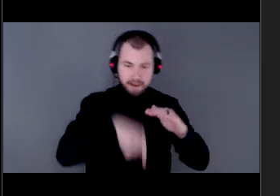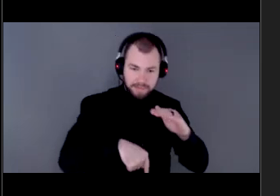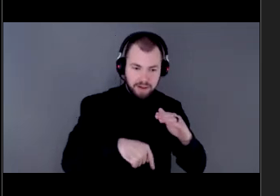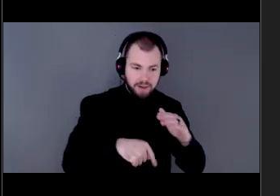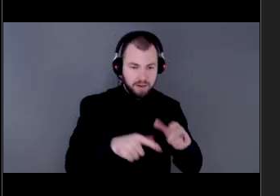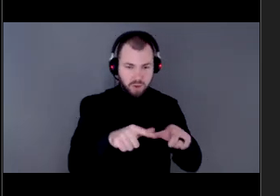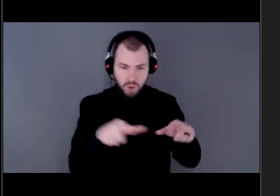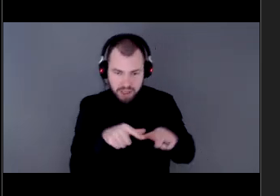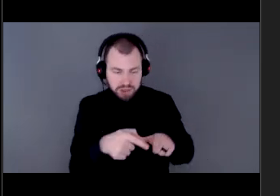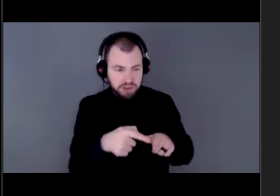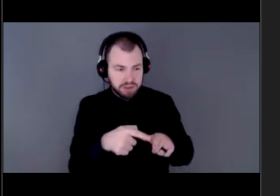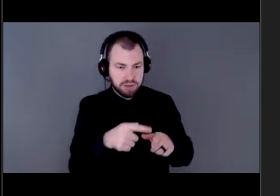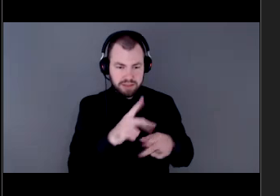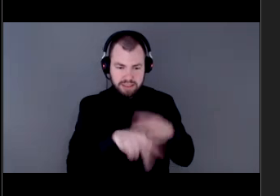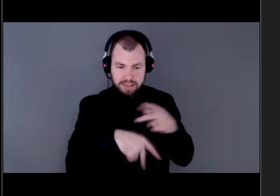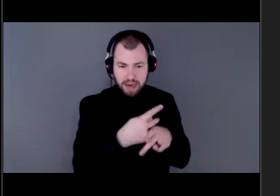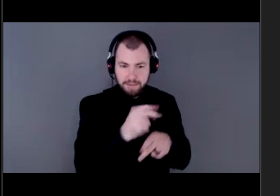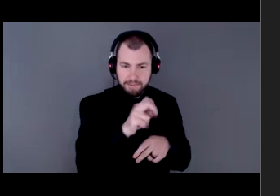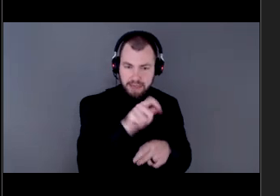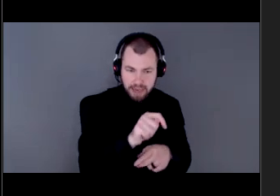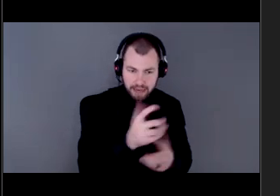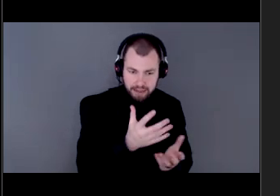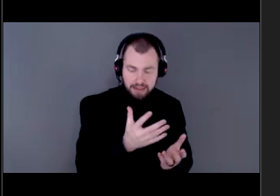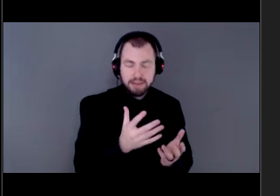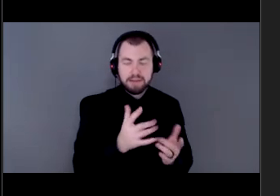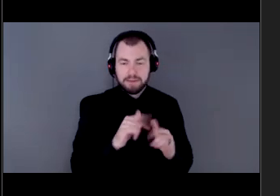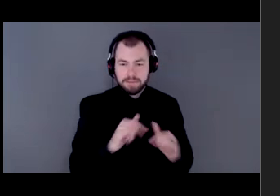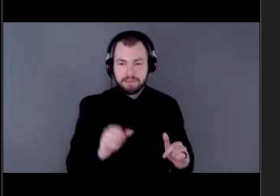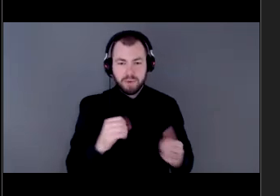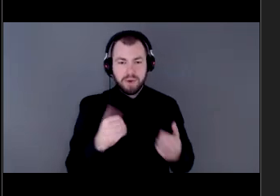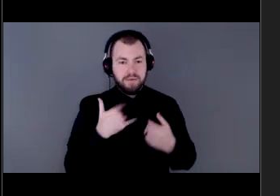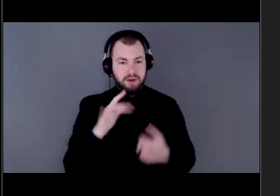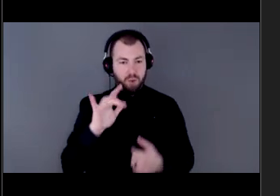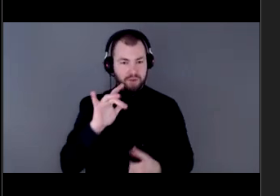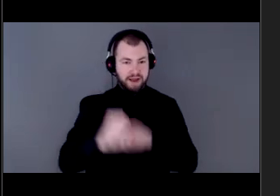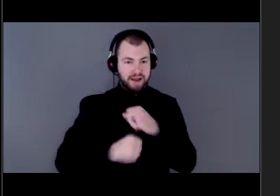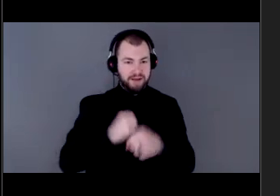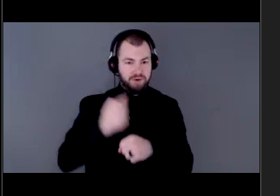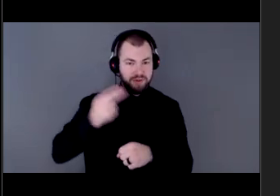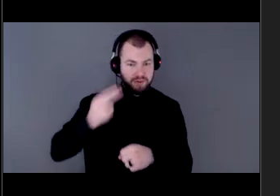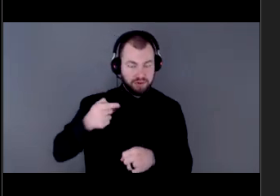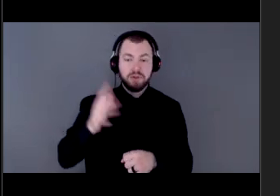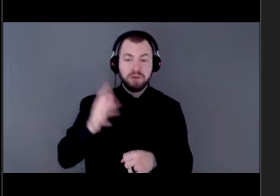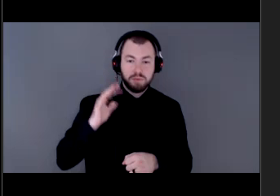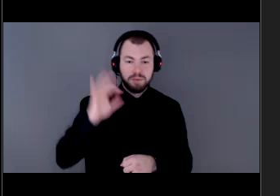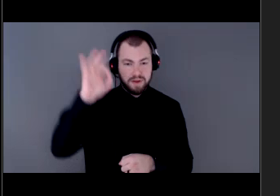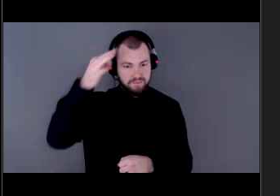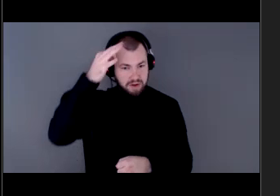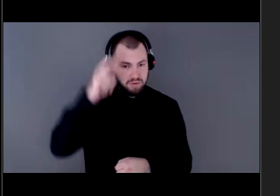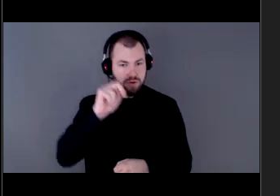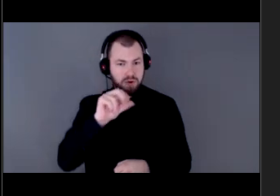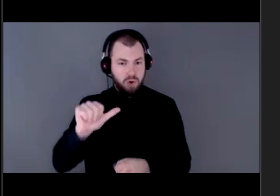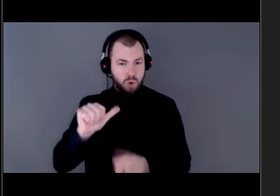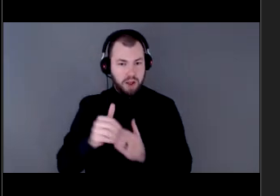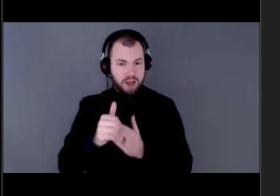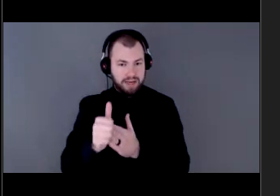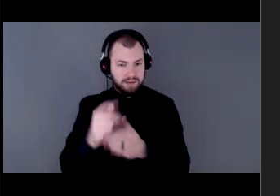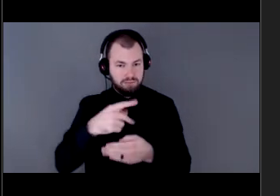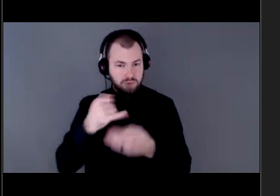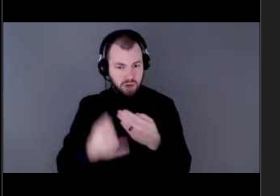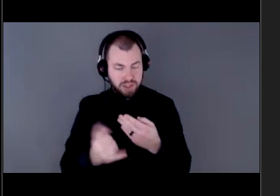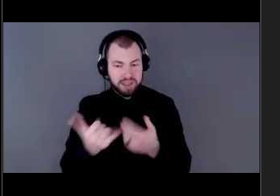that. And so we have an incredible 25-year history. This used to be a federal NOAA-led project, and we have assumed responsibility of